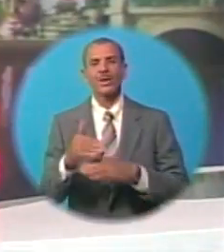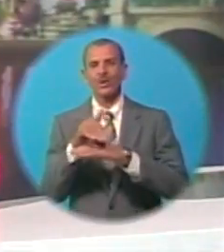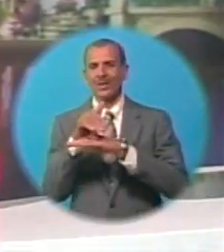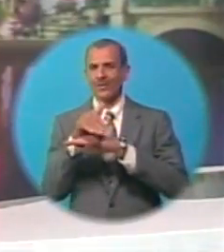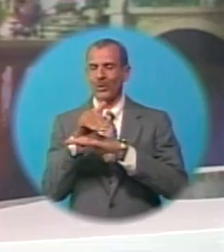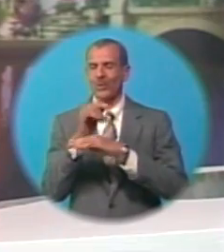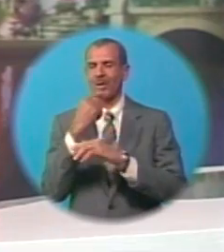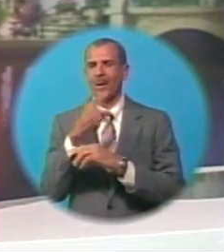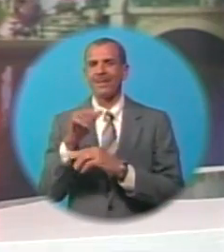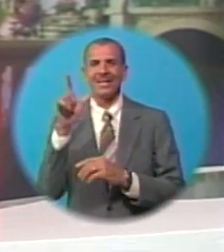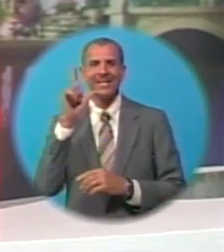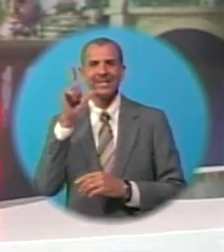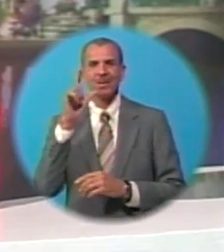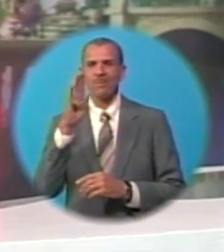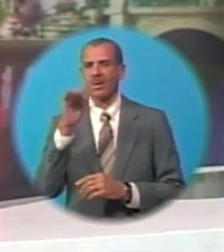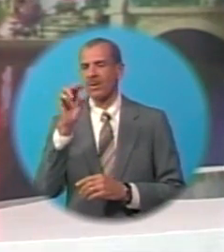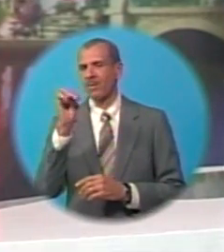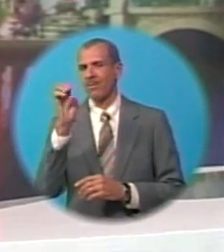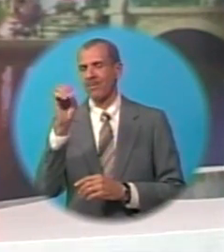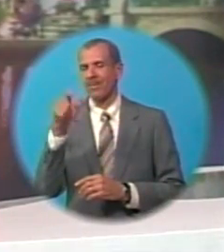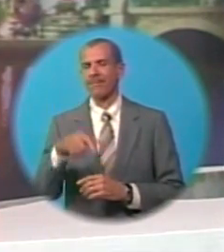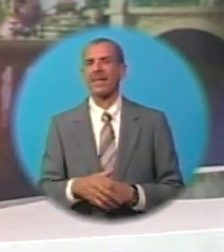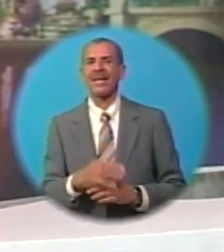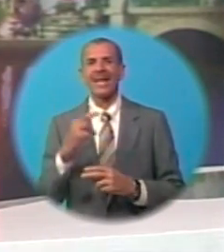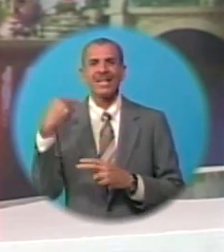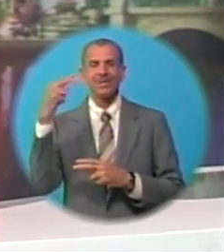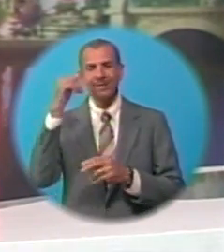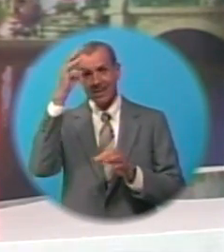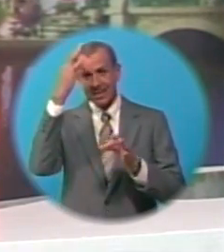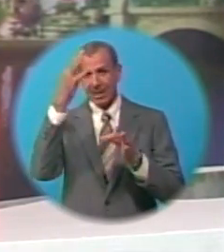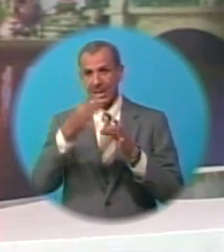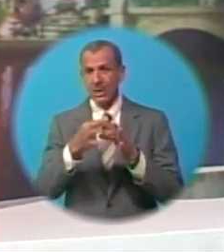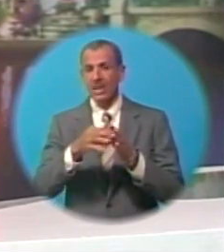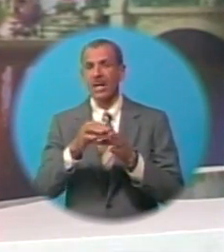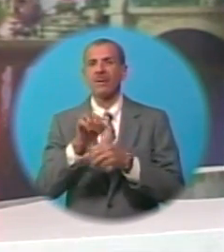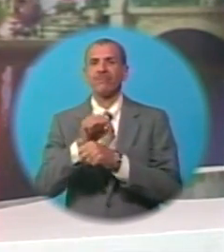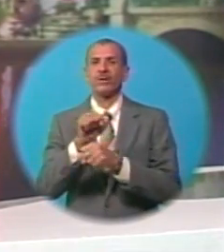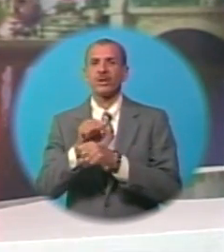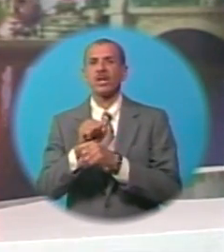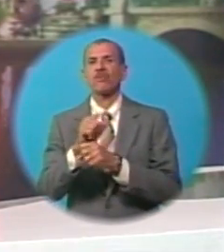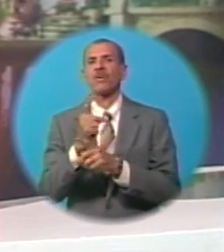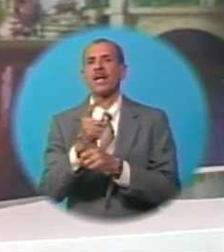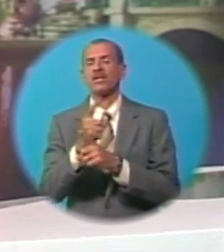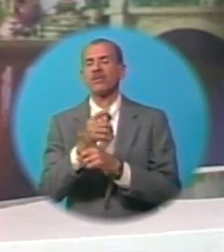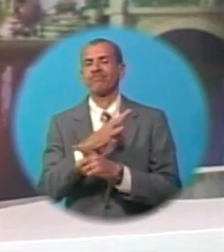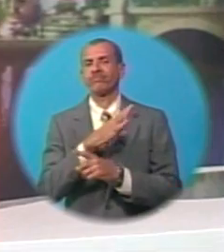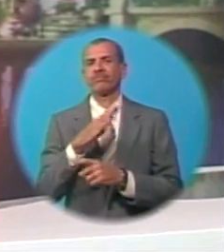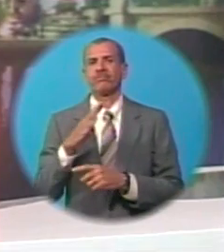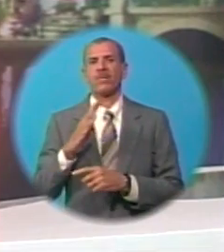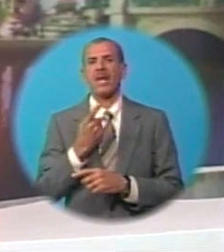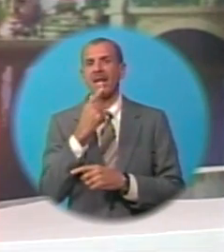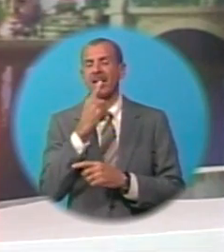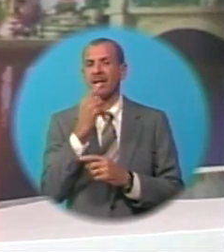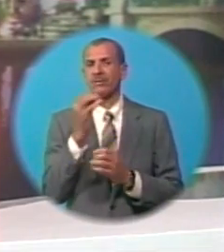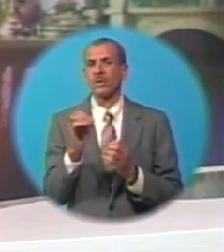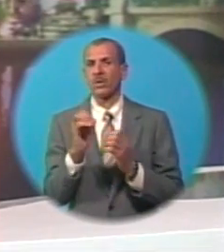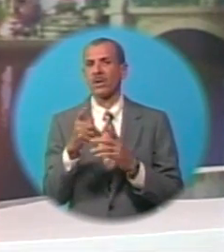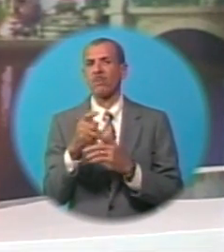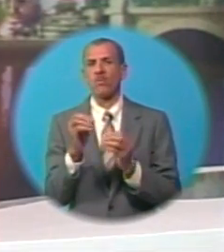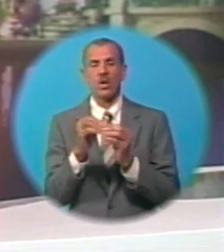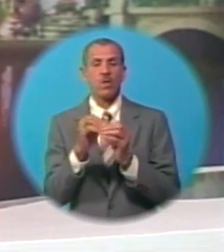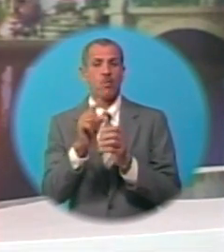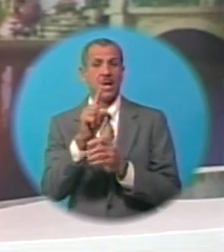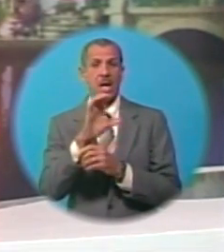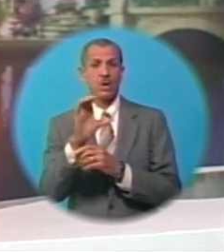Very good evening, I'm Lisa Broom. In an historic decision, the Employment Rights Tribunal has ruled in favor of more than 100